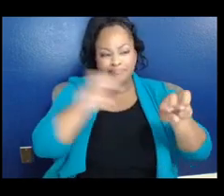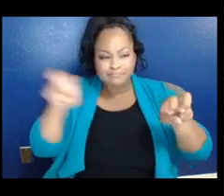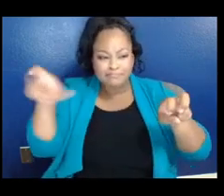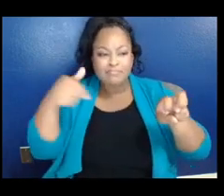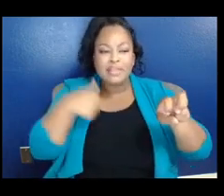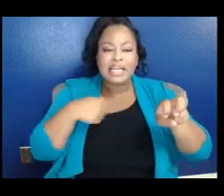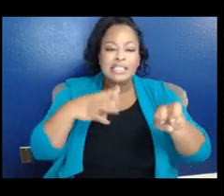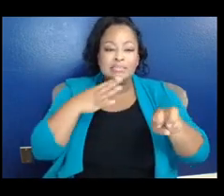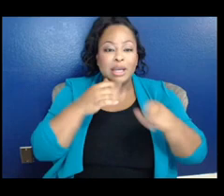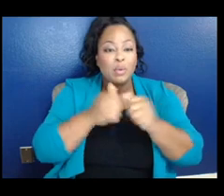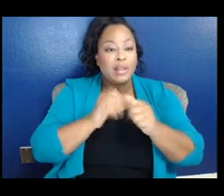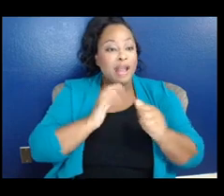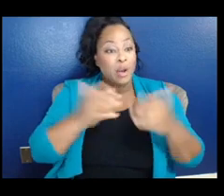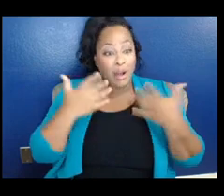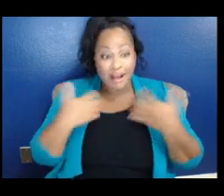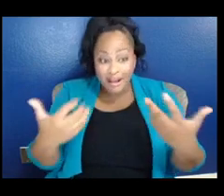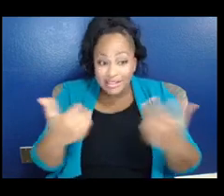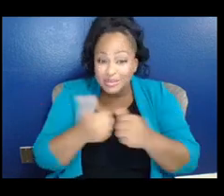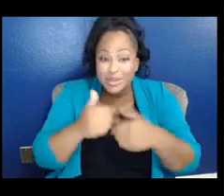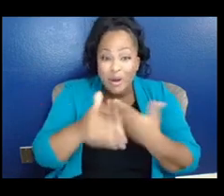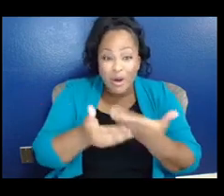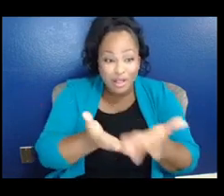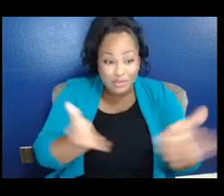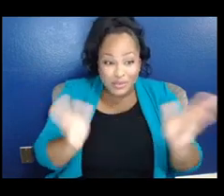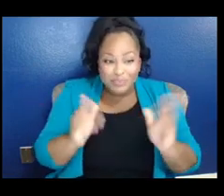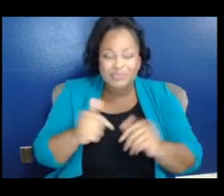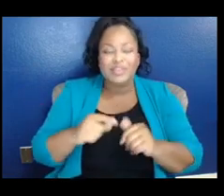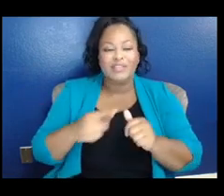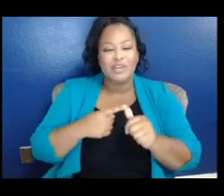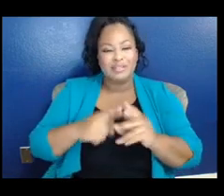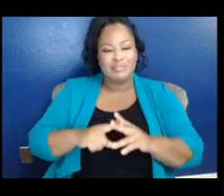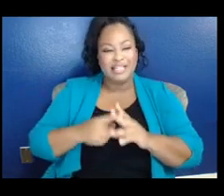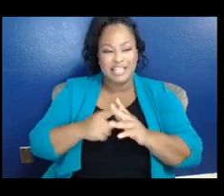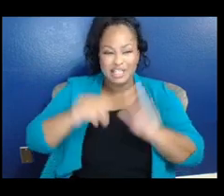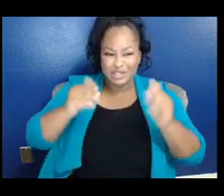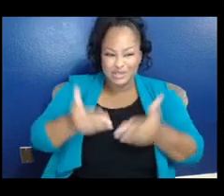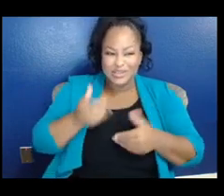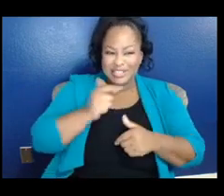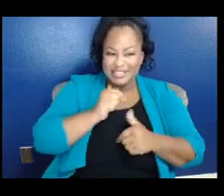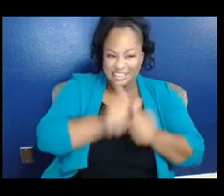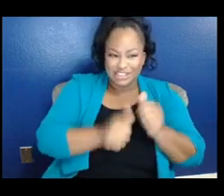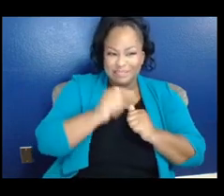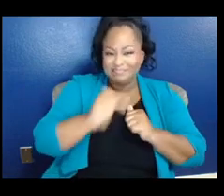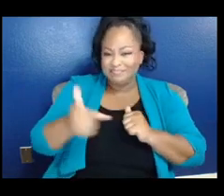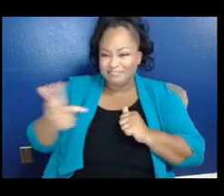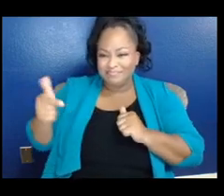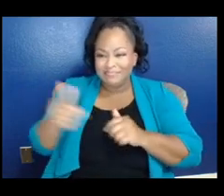with our audience, with all of you. And I'd like to begin by introducing them.